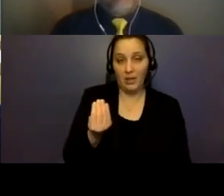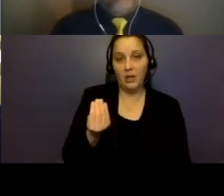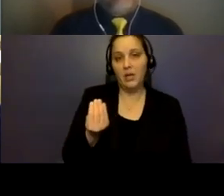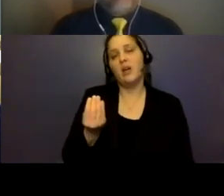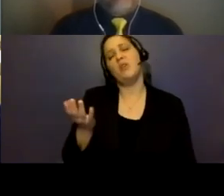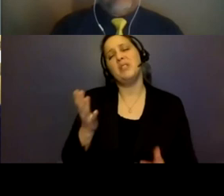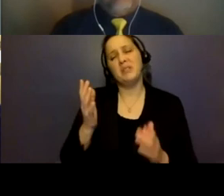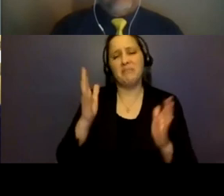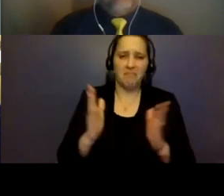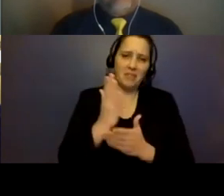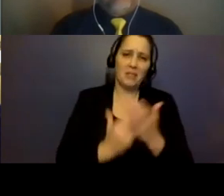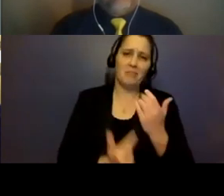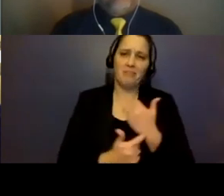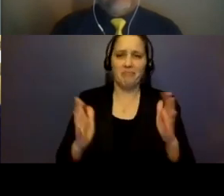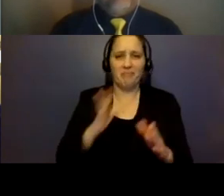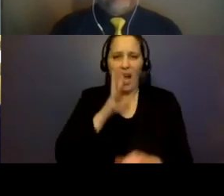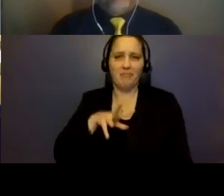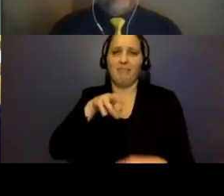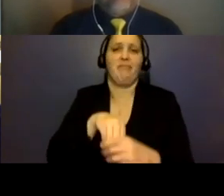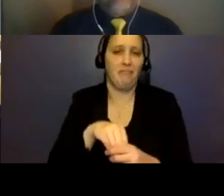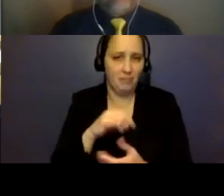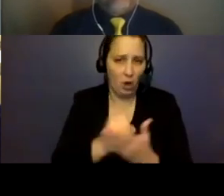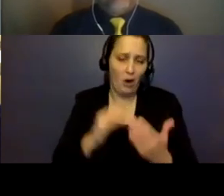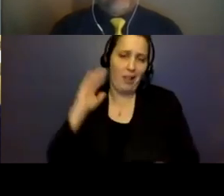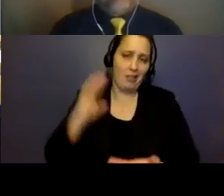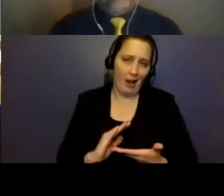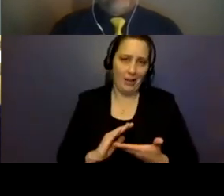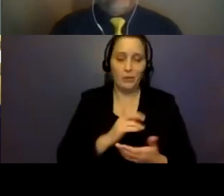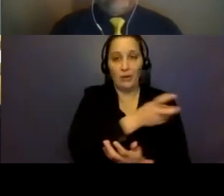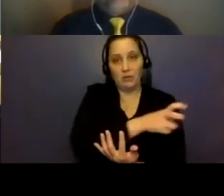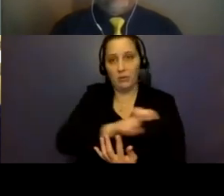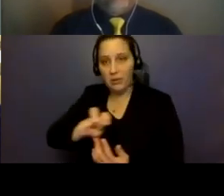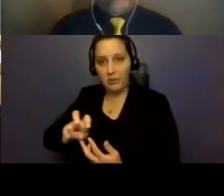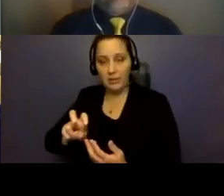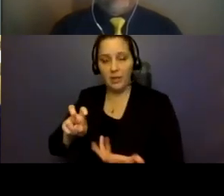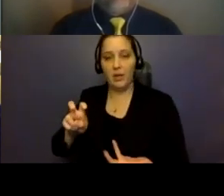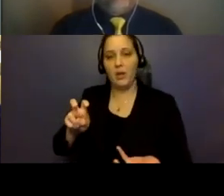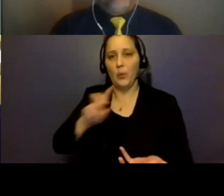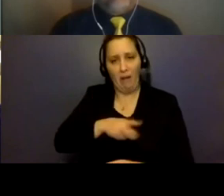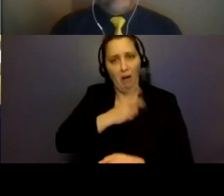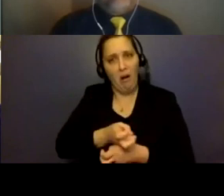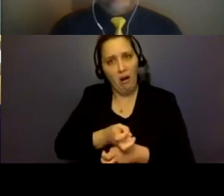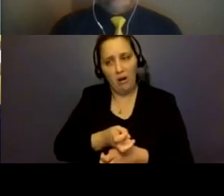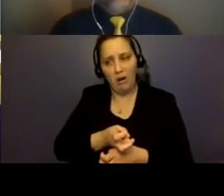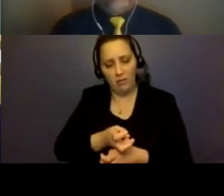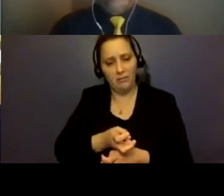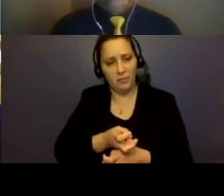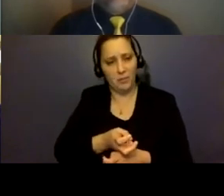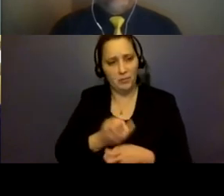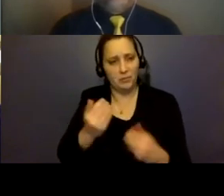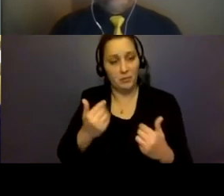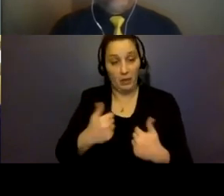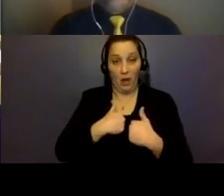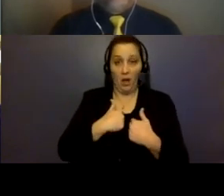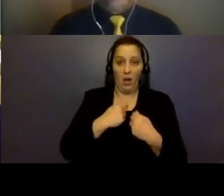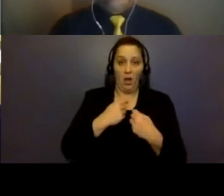period of time without really being engaged in art as I was making that transition. And it was really hard at first. I myself